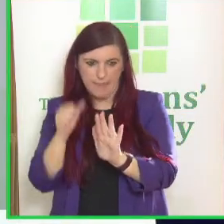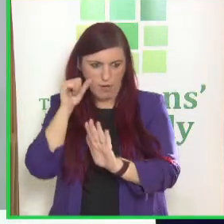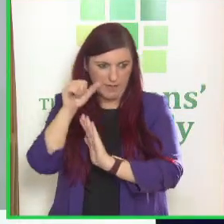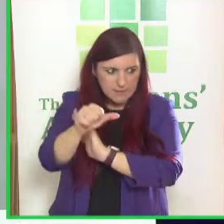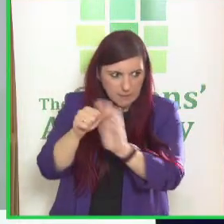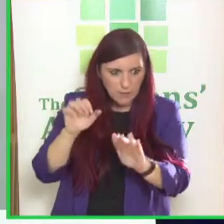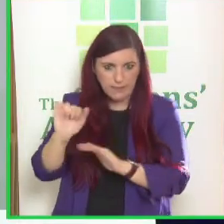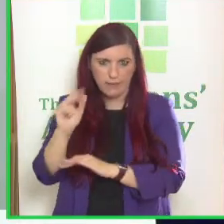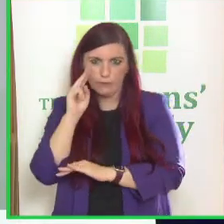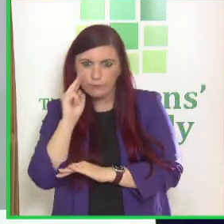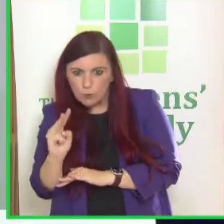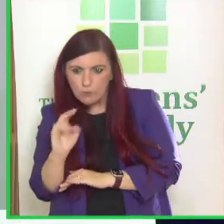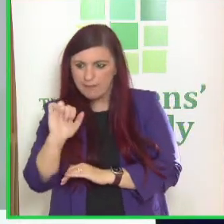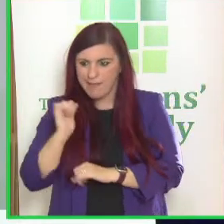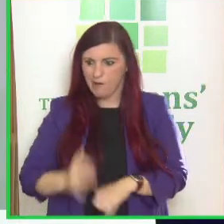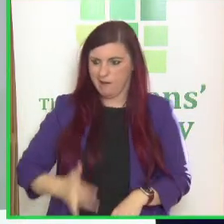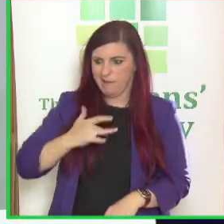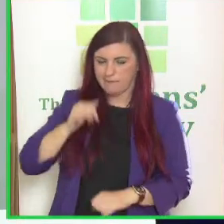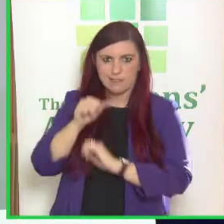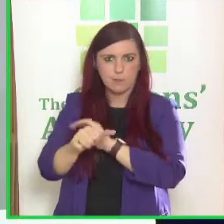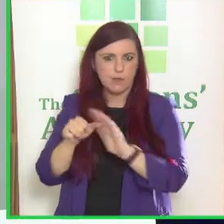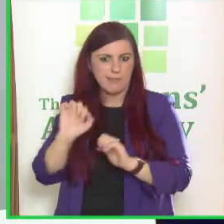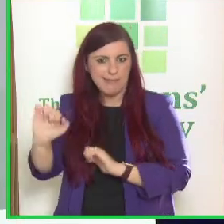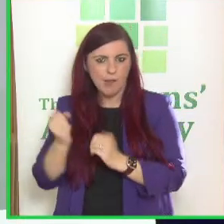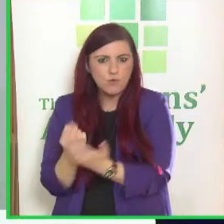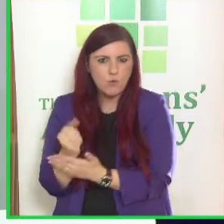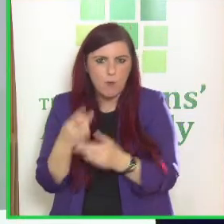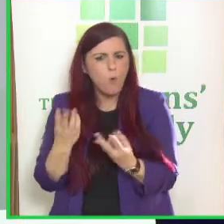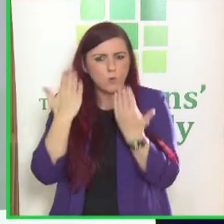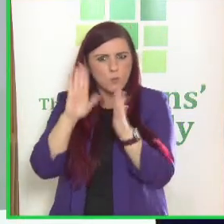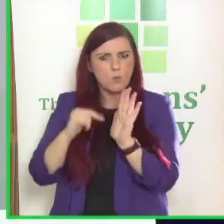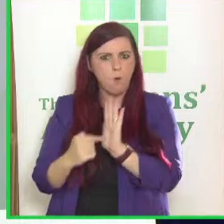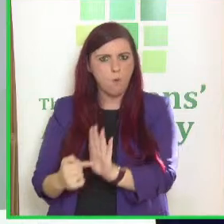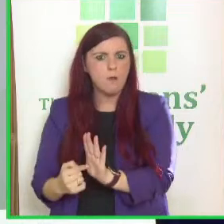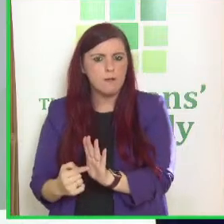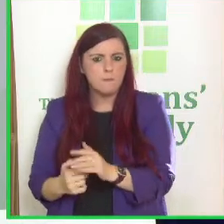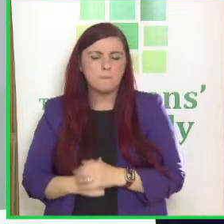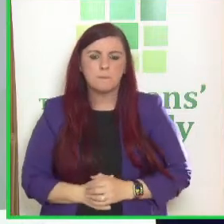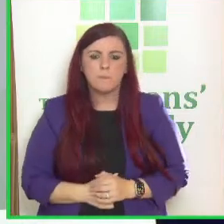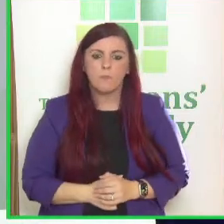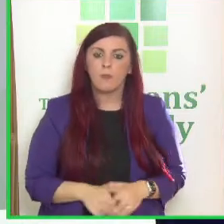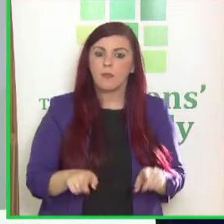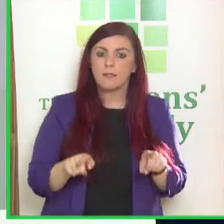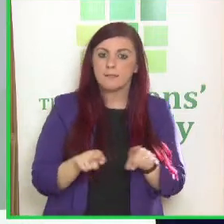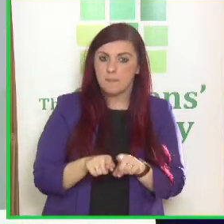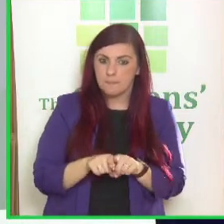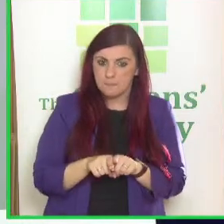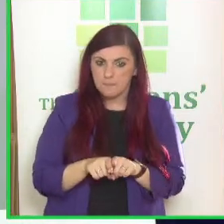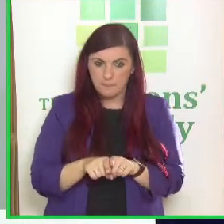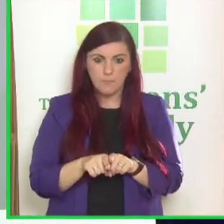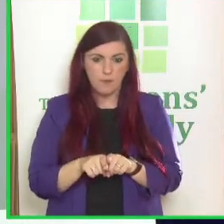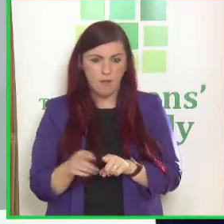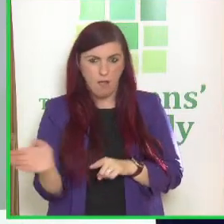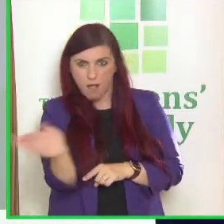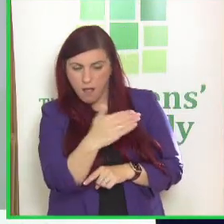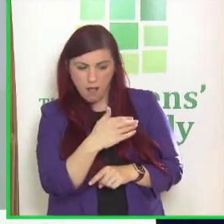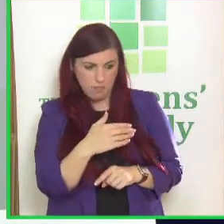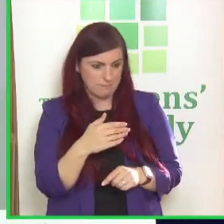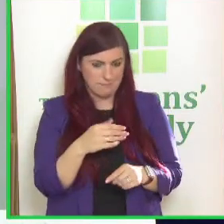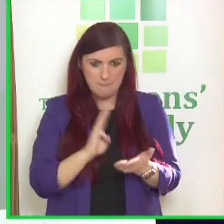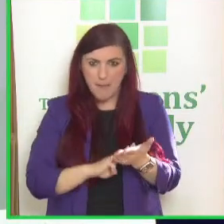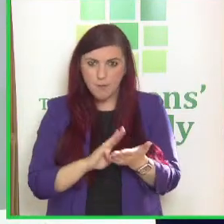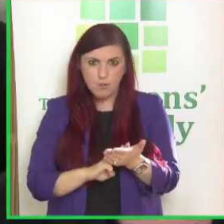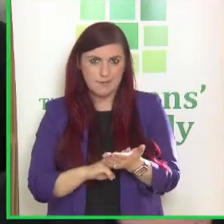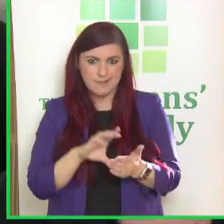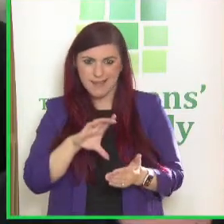their views and their lived experiences and stories. It's very encouraged throughout the process at all times the members of the Citizens' Assembly